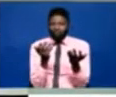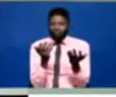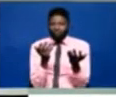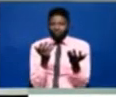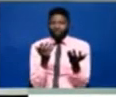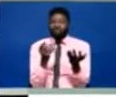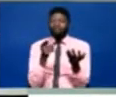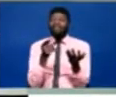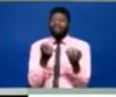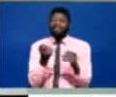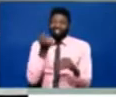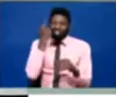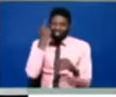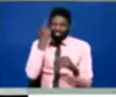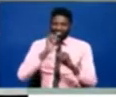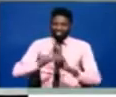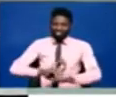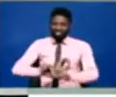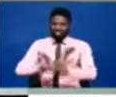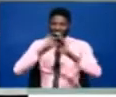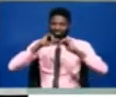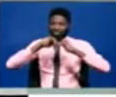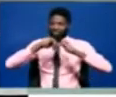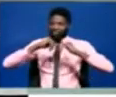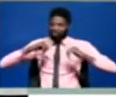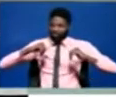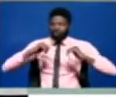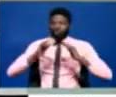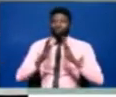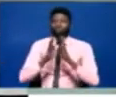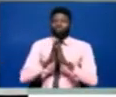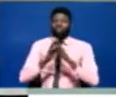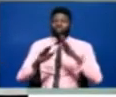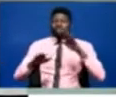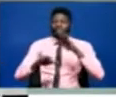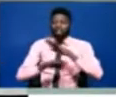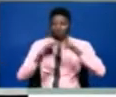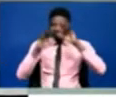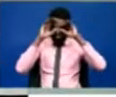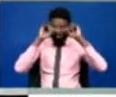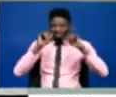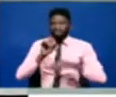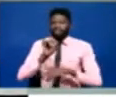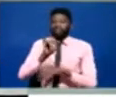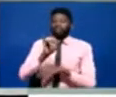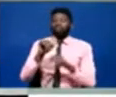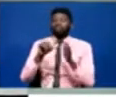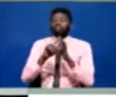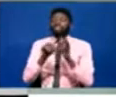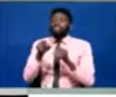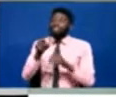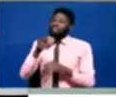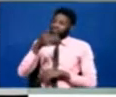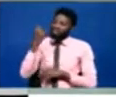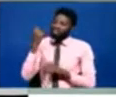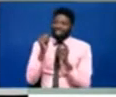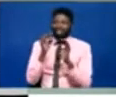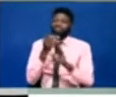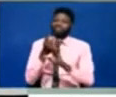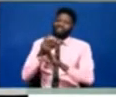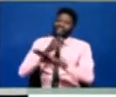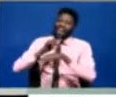right very early from the DP, actually that was an undoing. Because he would have managed that better and moved with it,